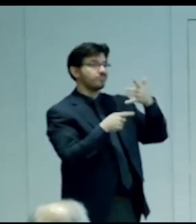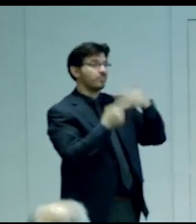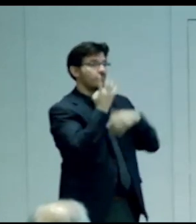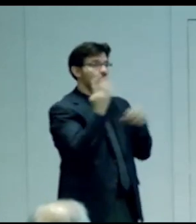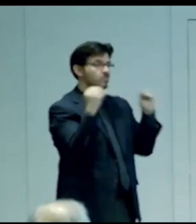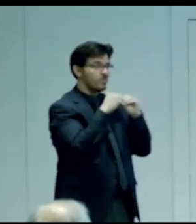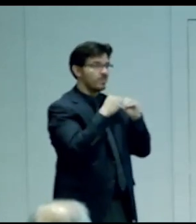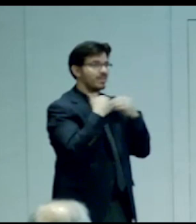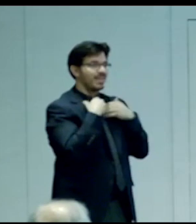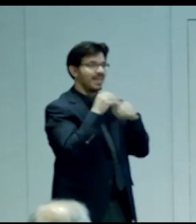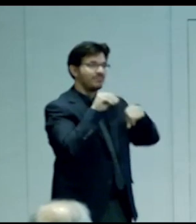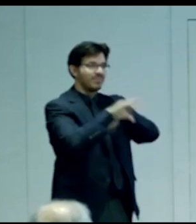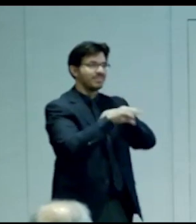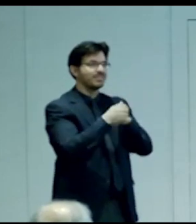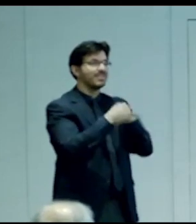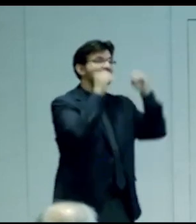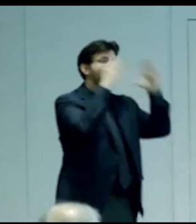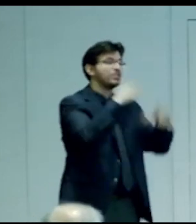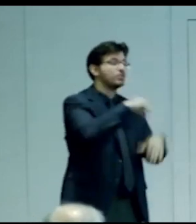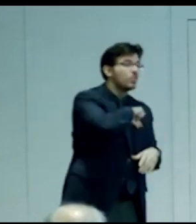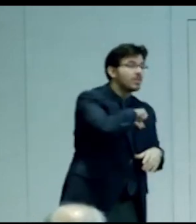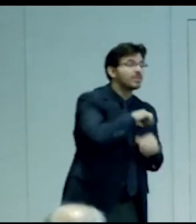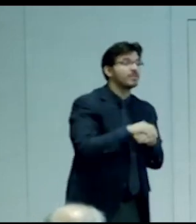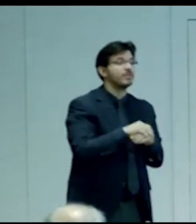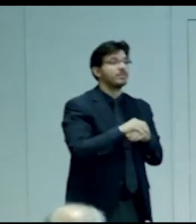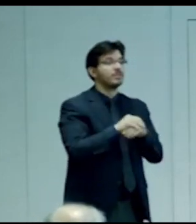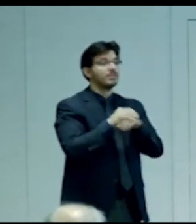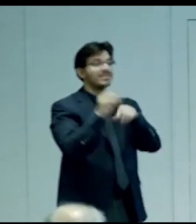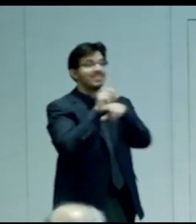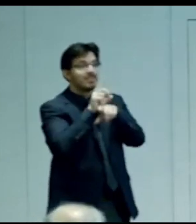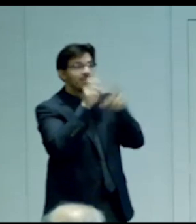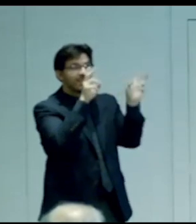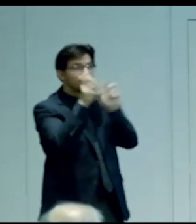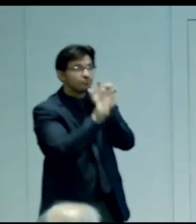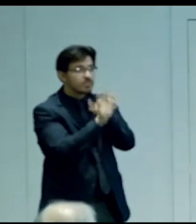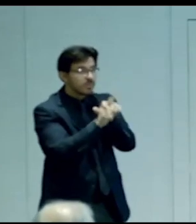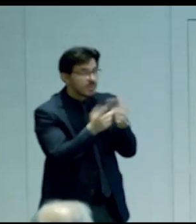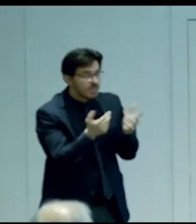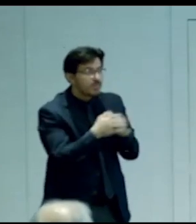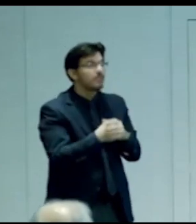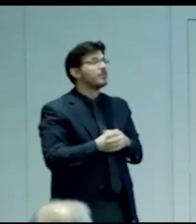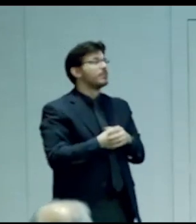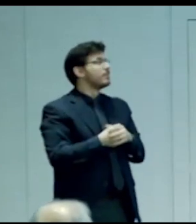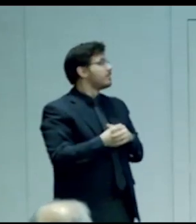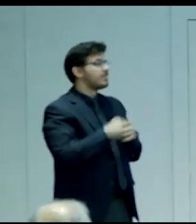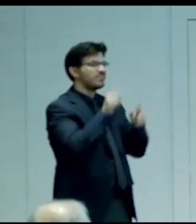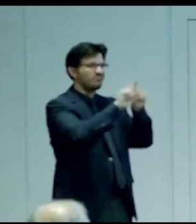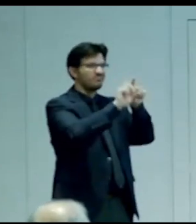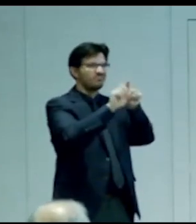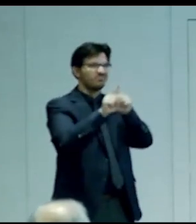the teacher's quality, the disciplinary issues that arise, all of these other kinds of